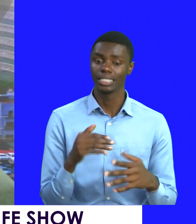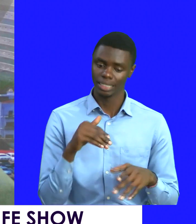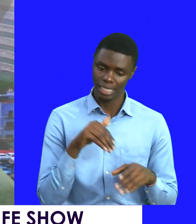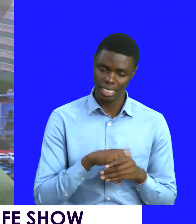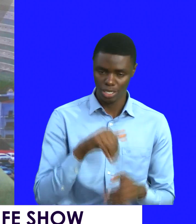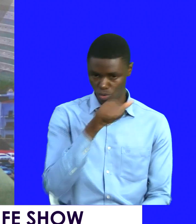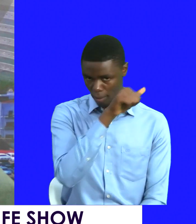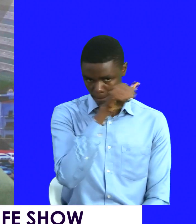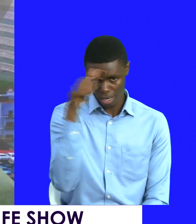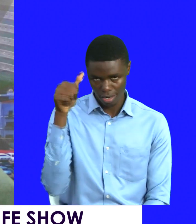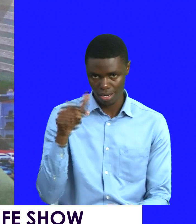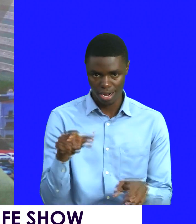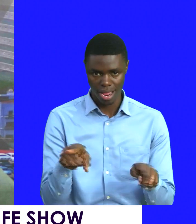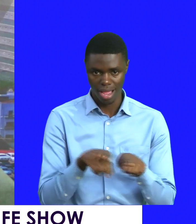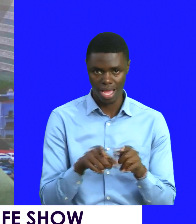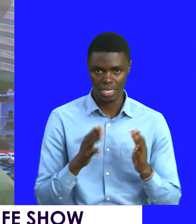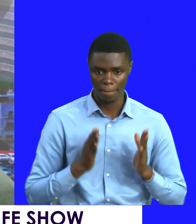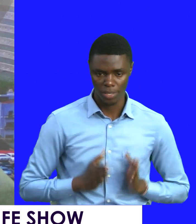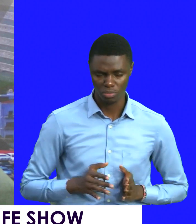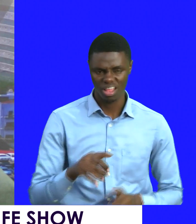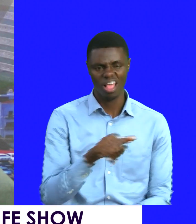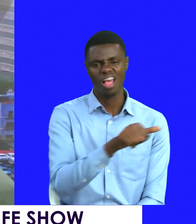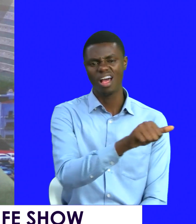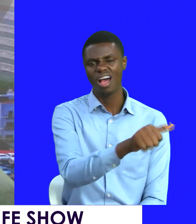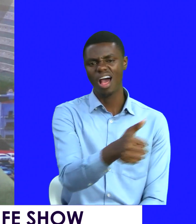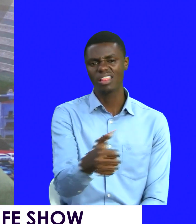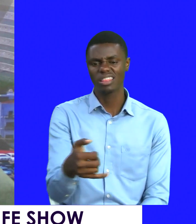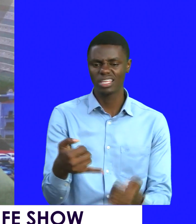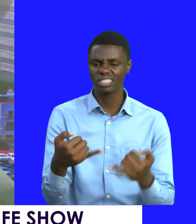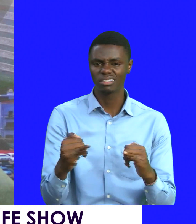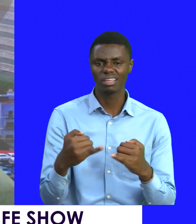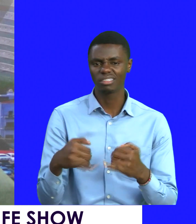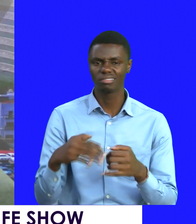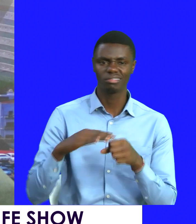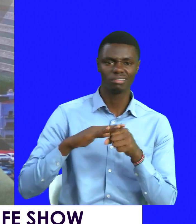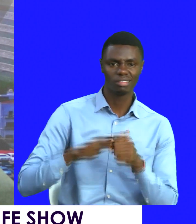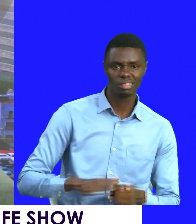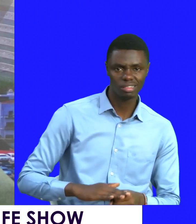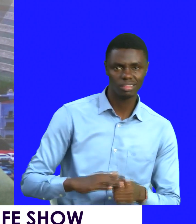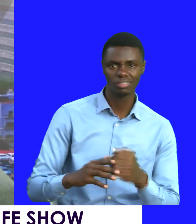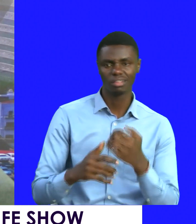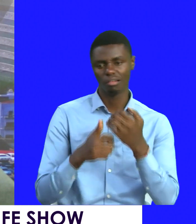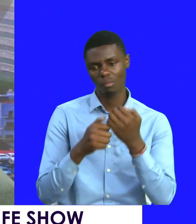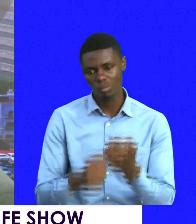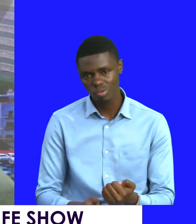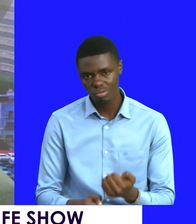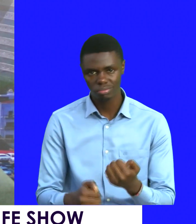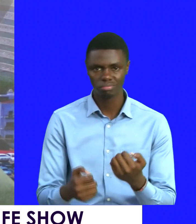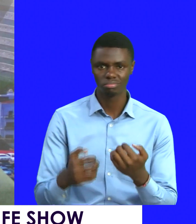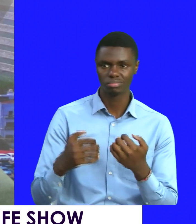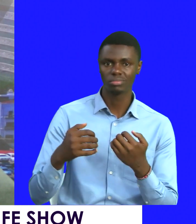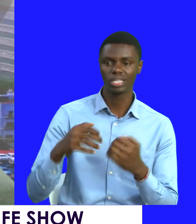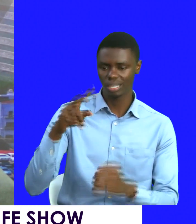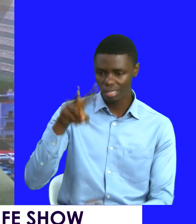as a human being. Every other thing that tries to describe you, every other thing that tries to bring you